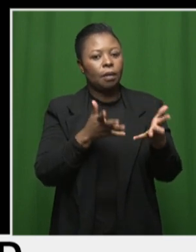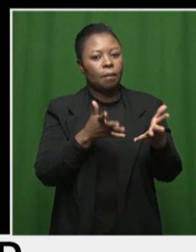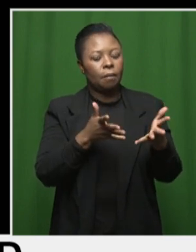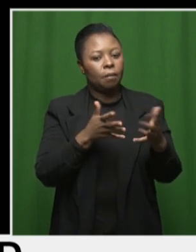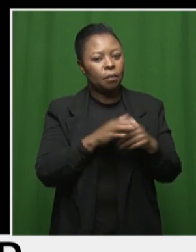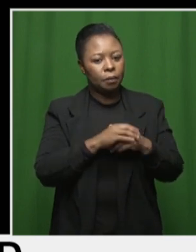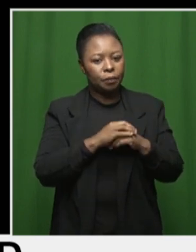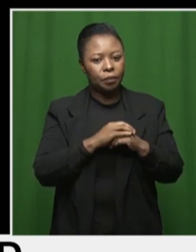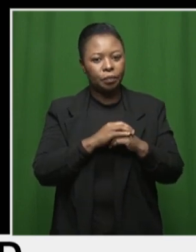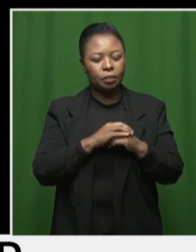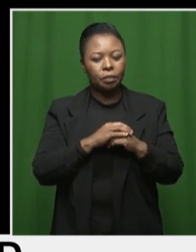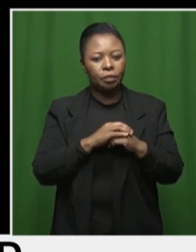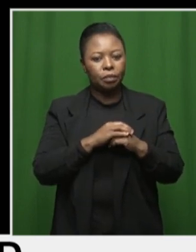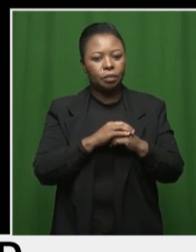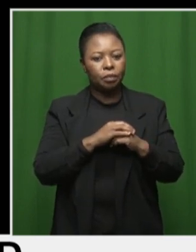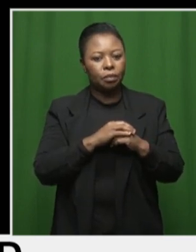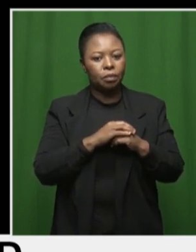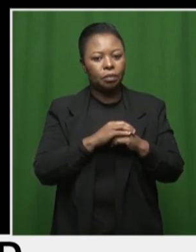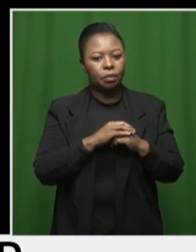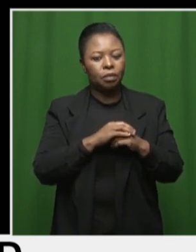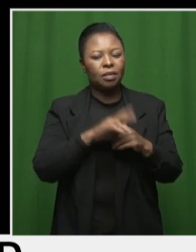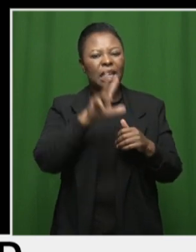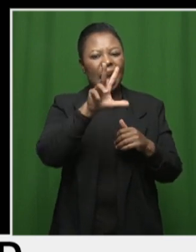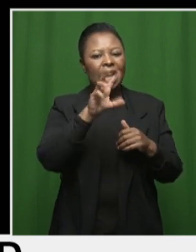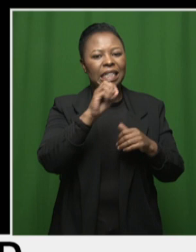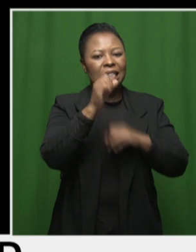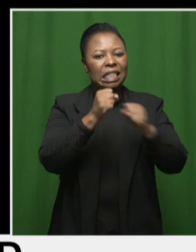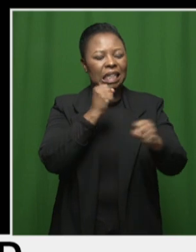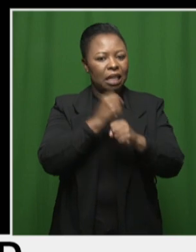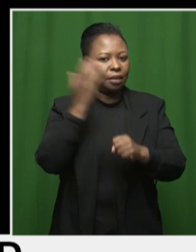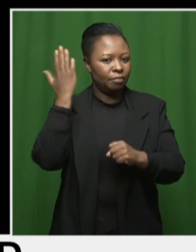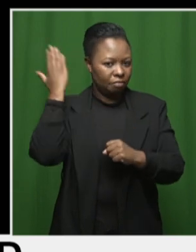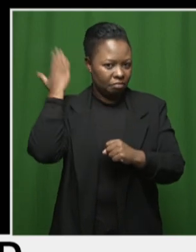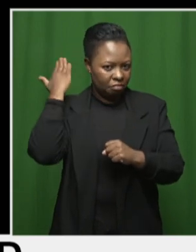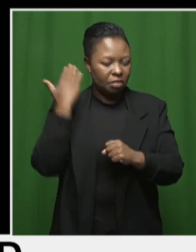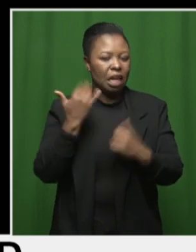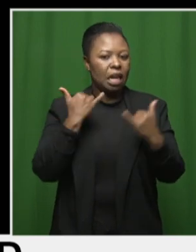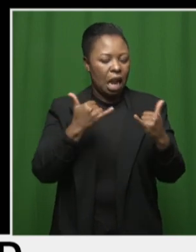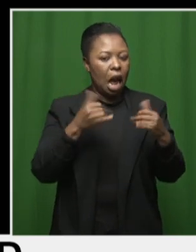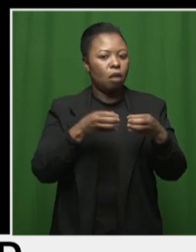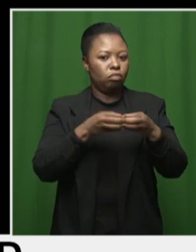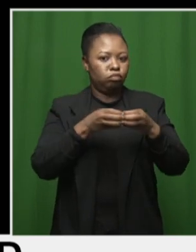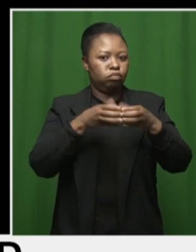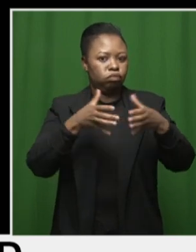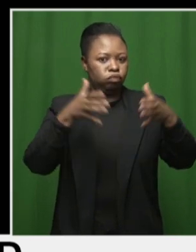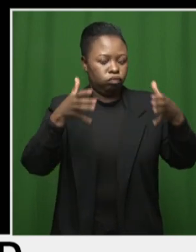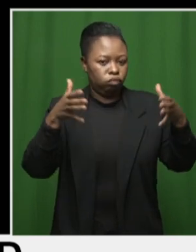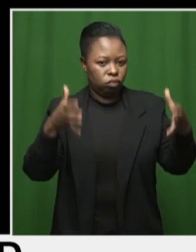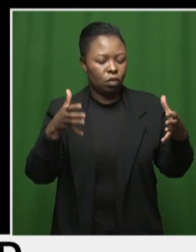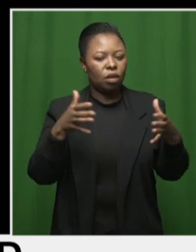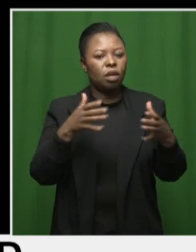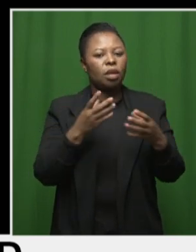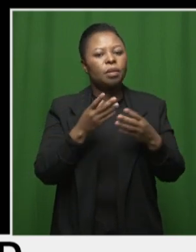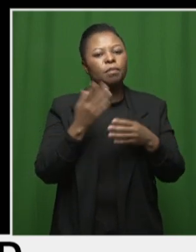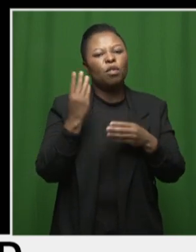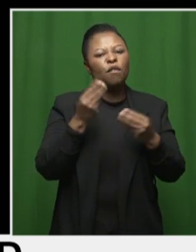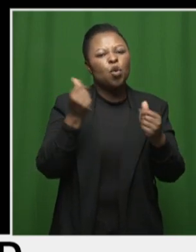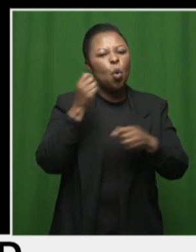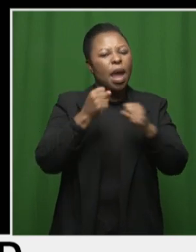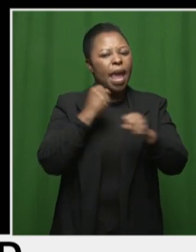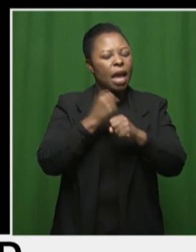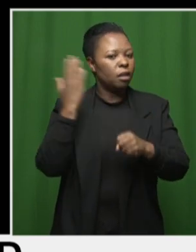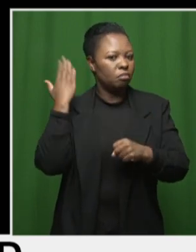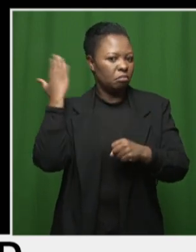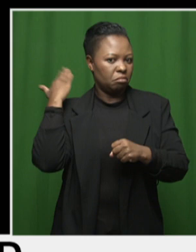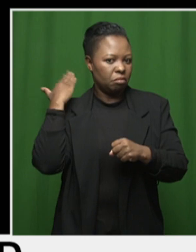been birthed around 8 years ago, and it's grown tremendously. And in the past few years, we